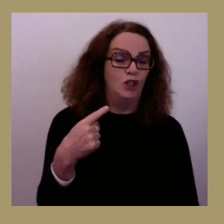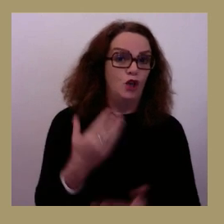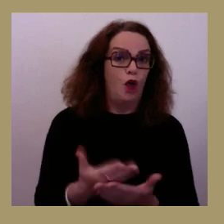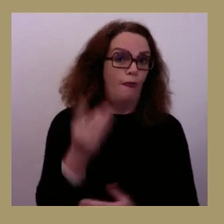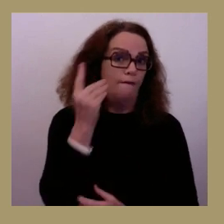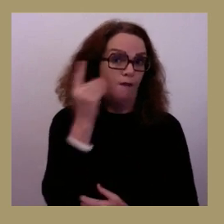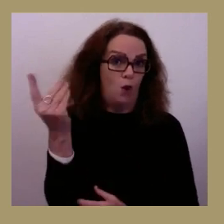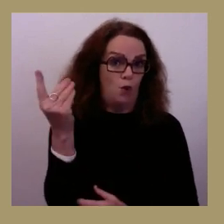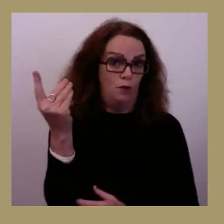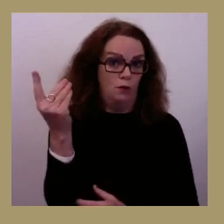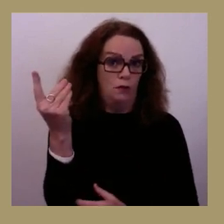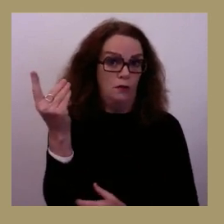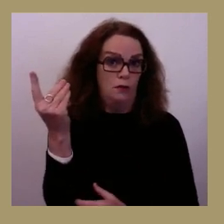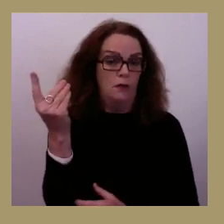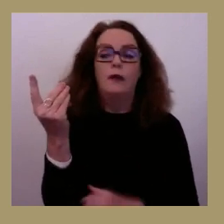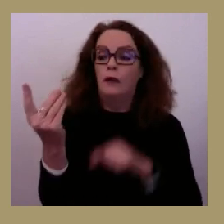particular customer's email address,